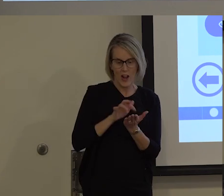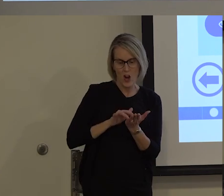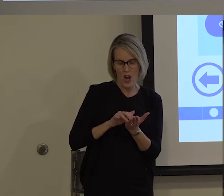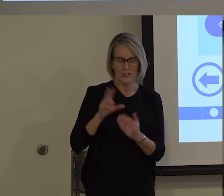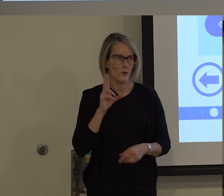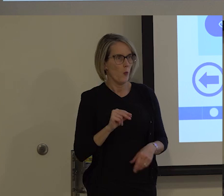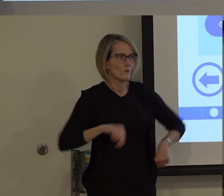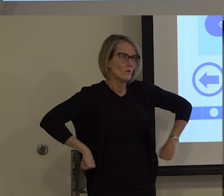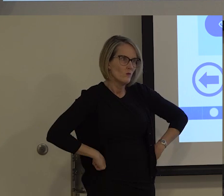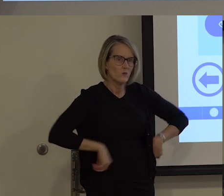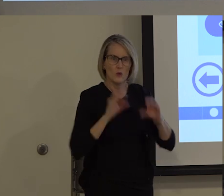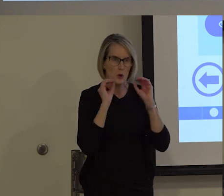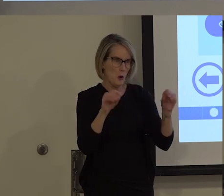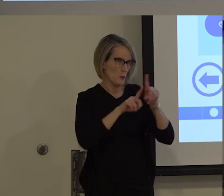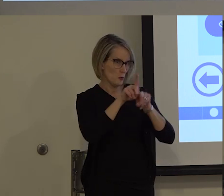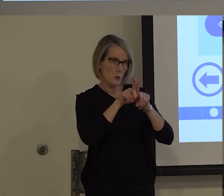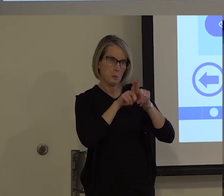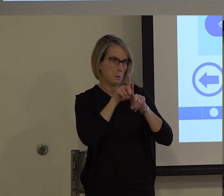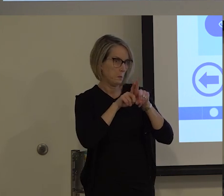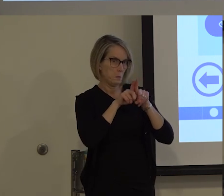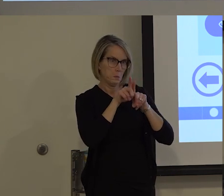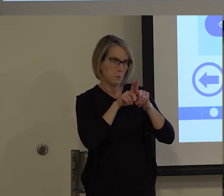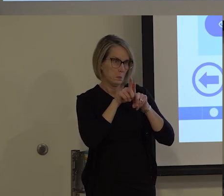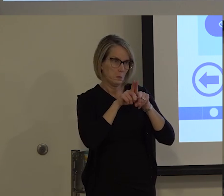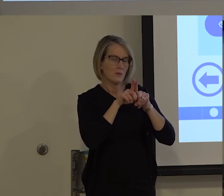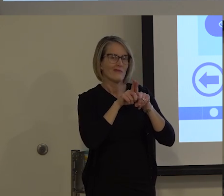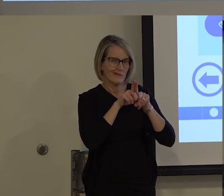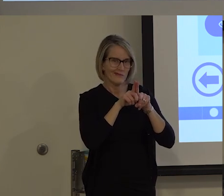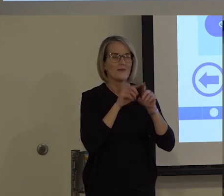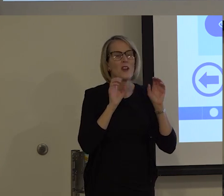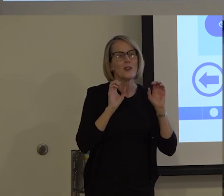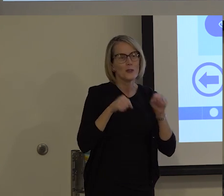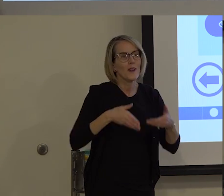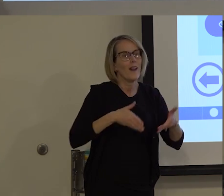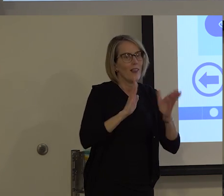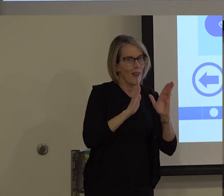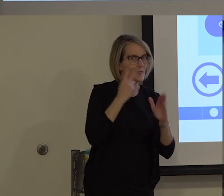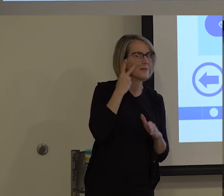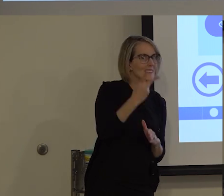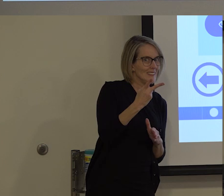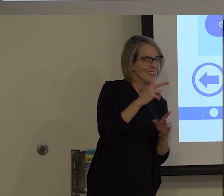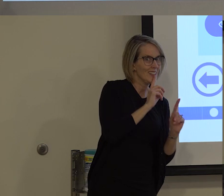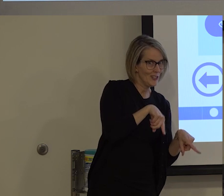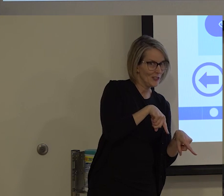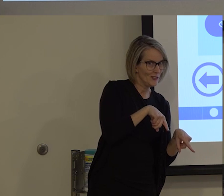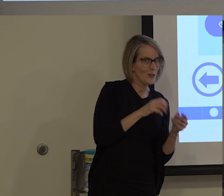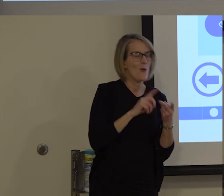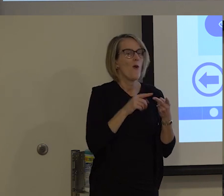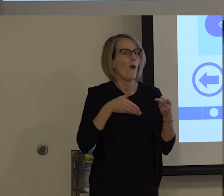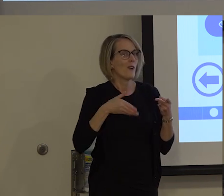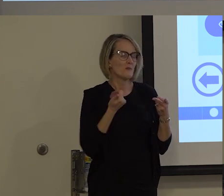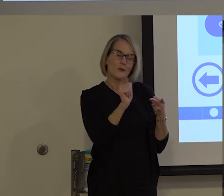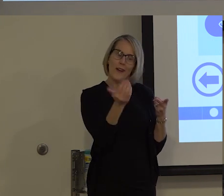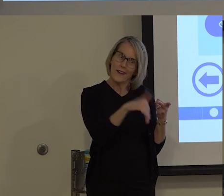You don't get your star. And you can set these differently, right? You can allow them to see the solution, allow them to retry, or you can turn